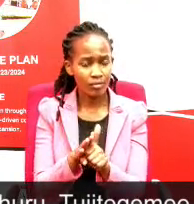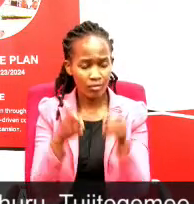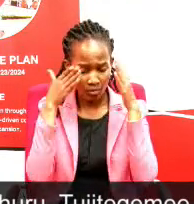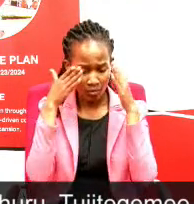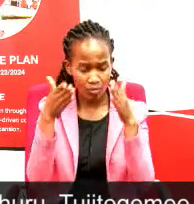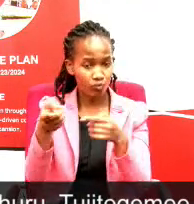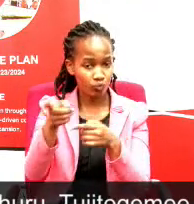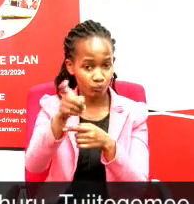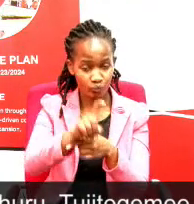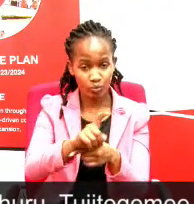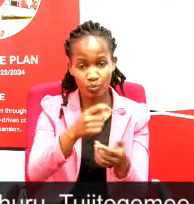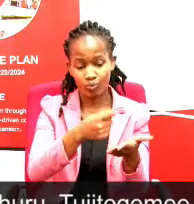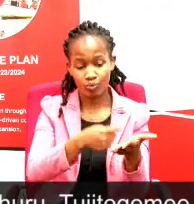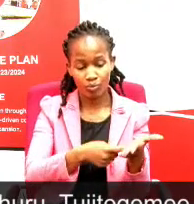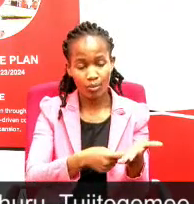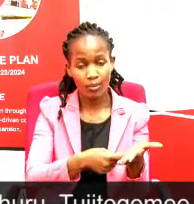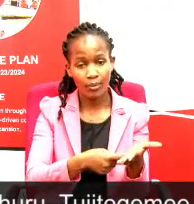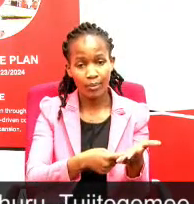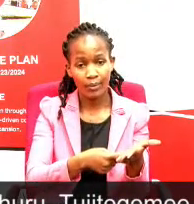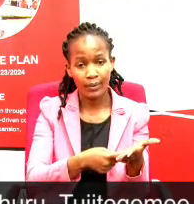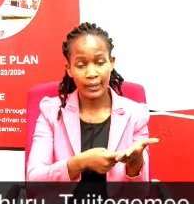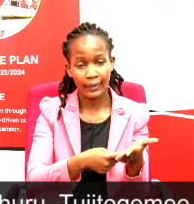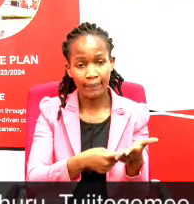tax-based expansion.